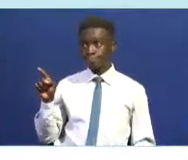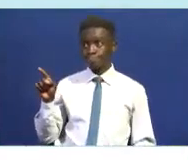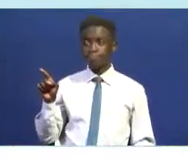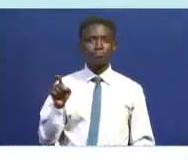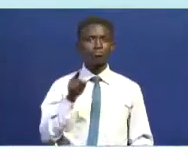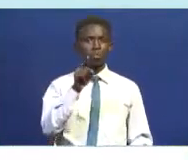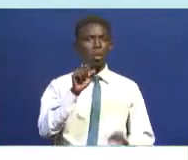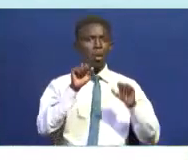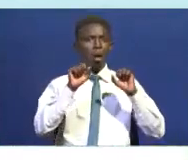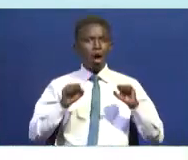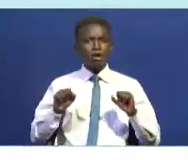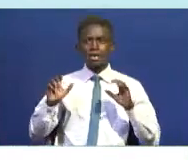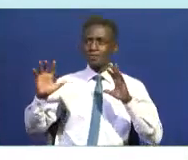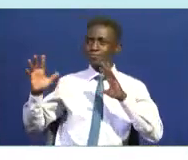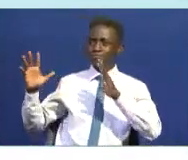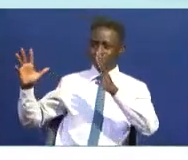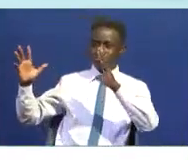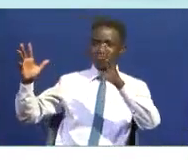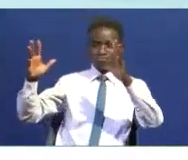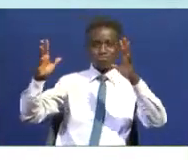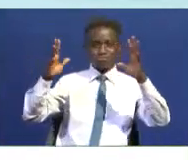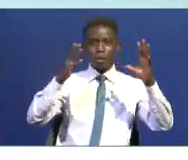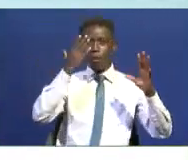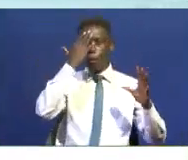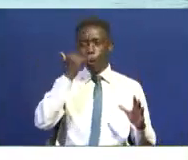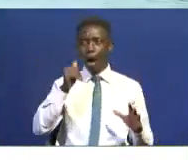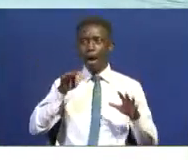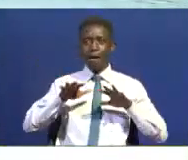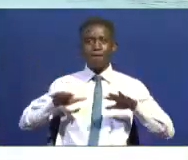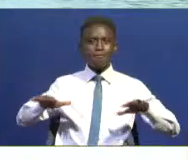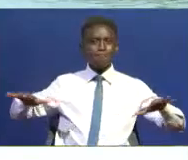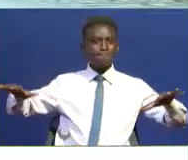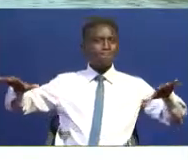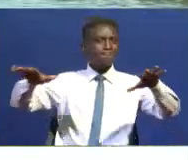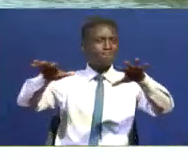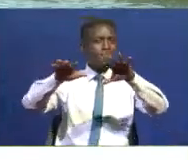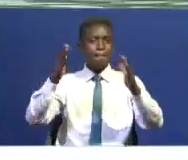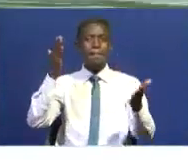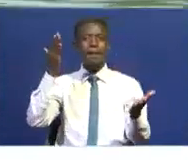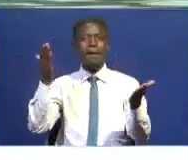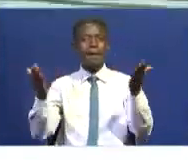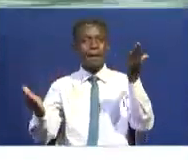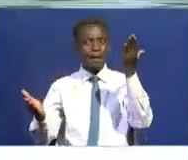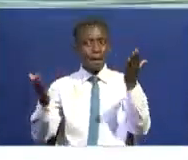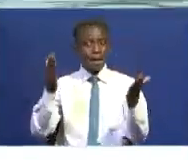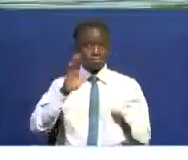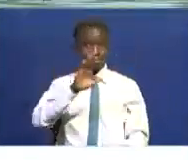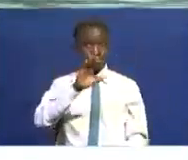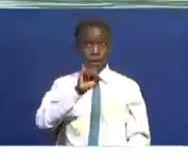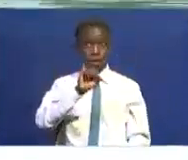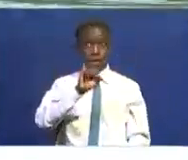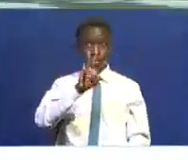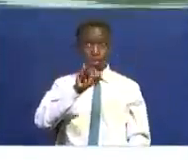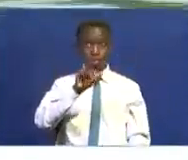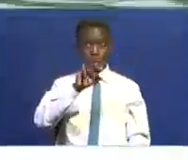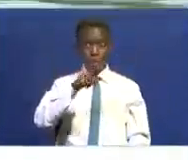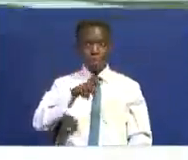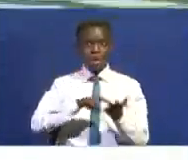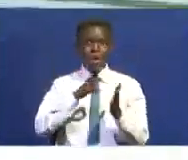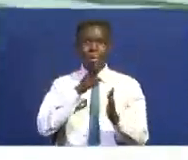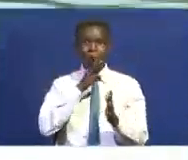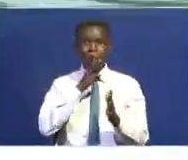truly appreciate the delicate balance of the ecosystem. The swamps of Amboseli are not